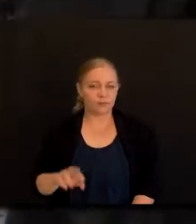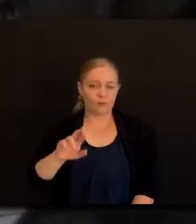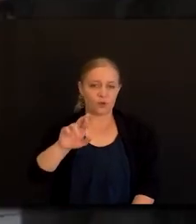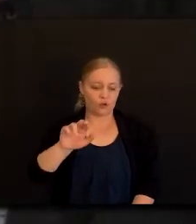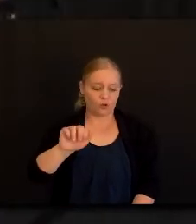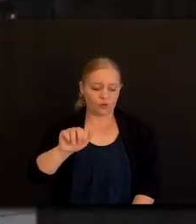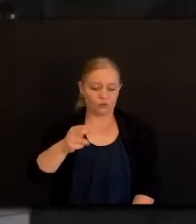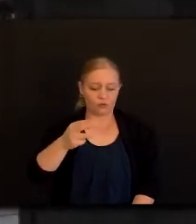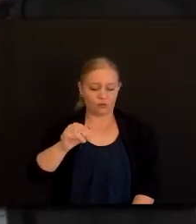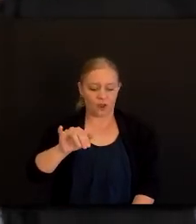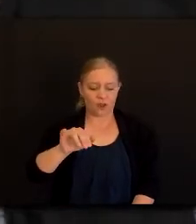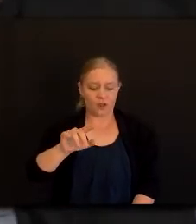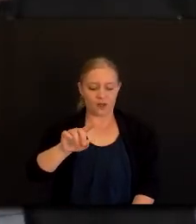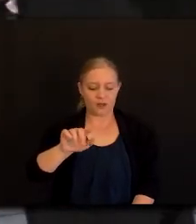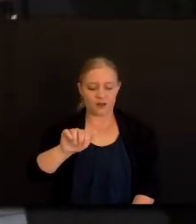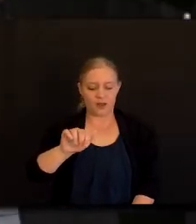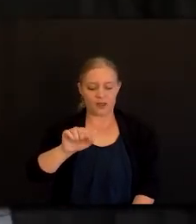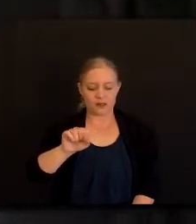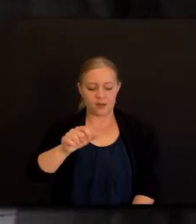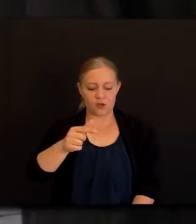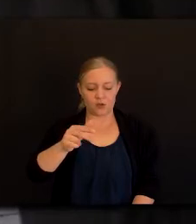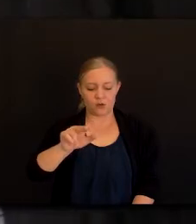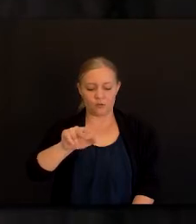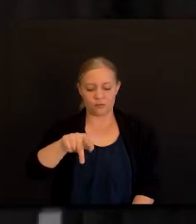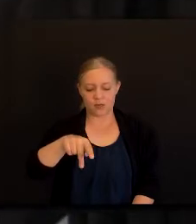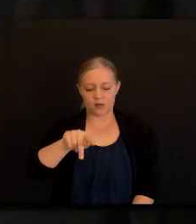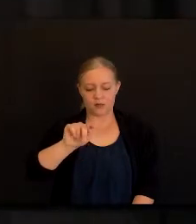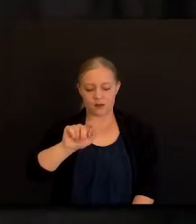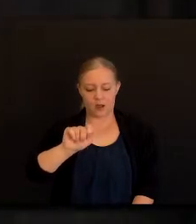Rai Dasgupta.